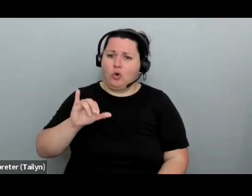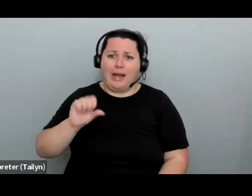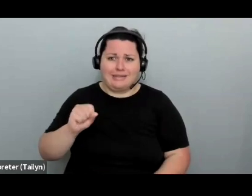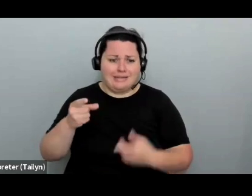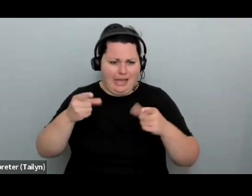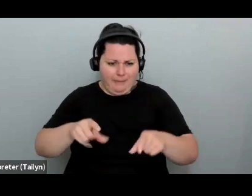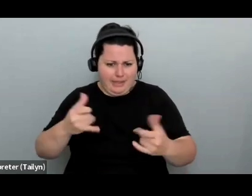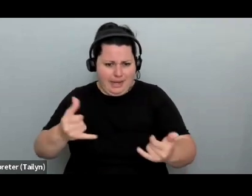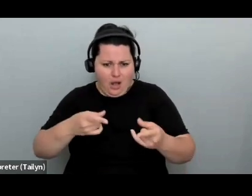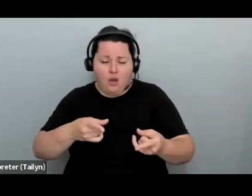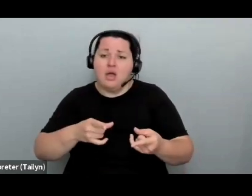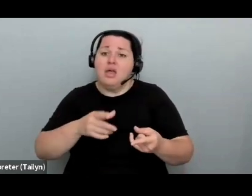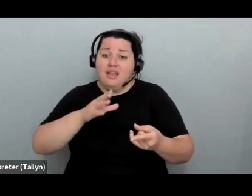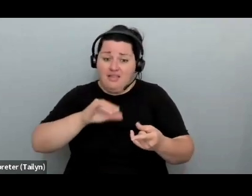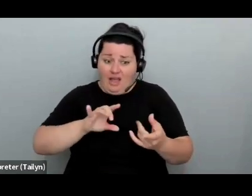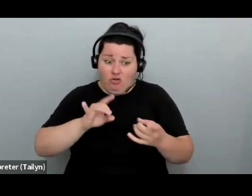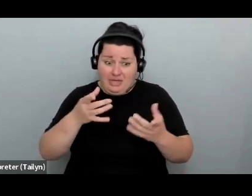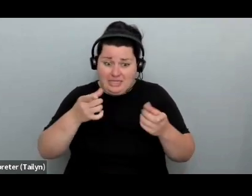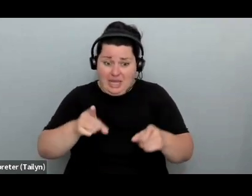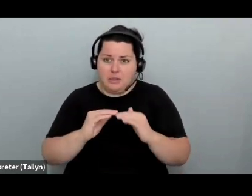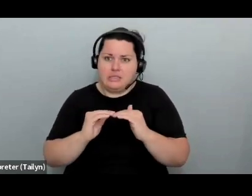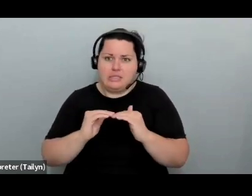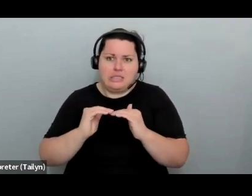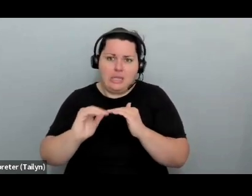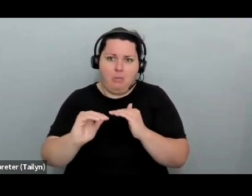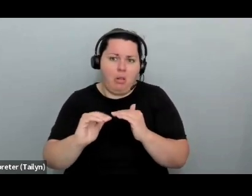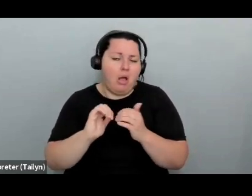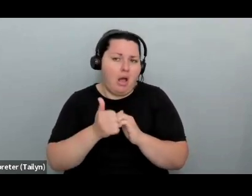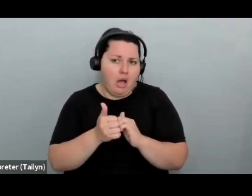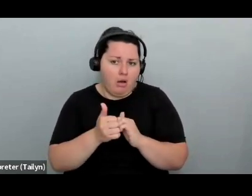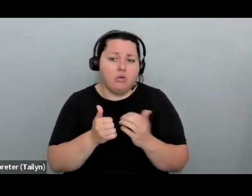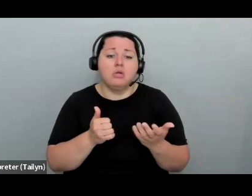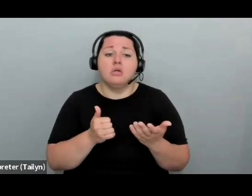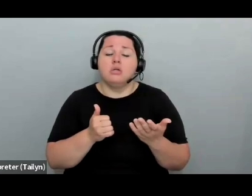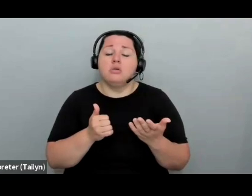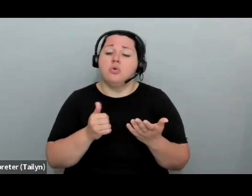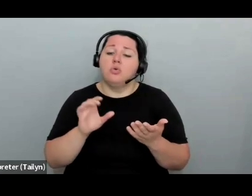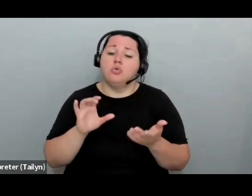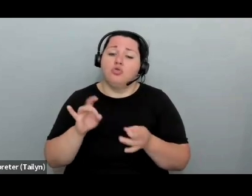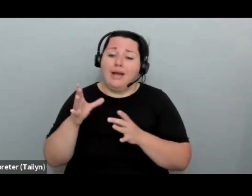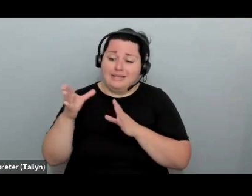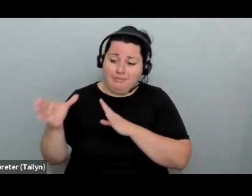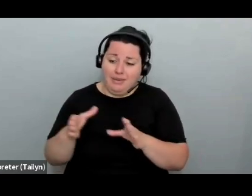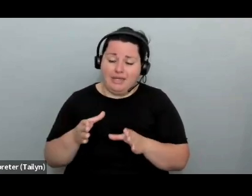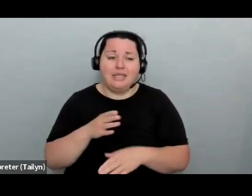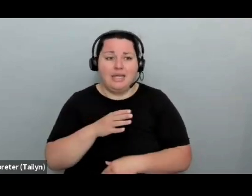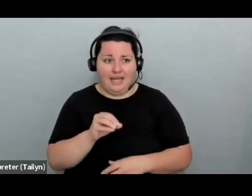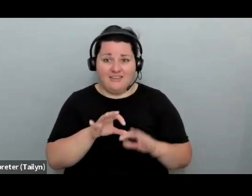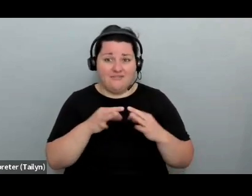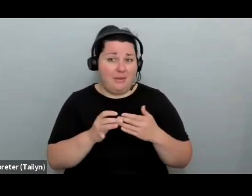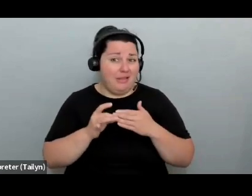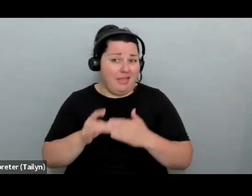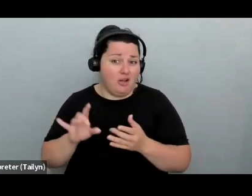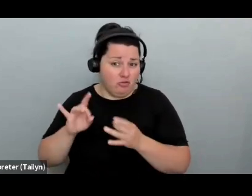we stabilize when a crisis has occurred. Crisis planning and family-led